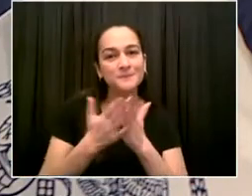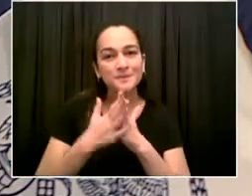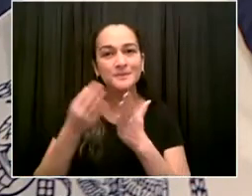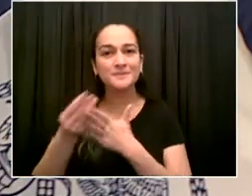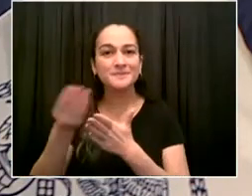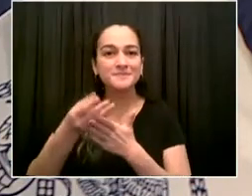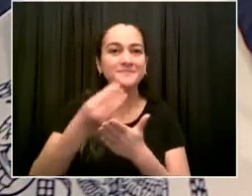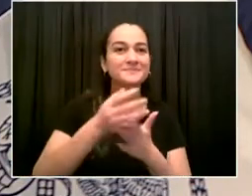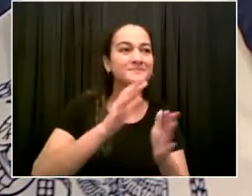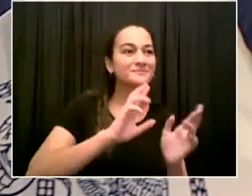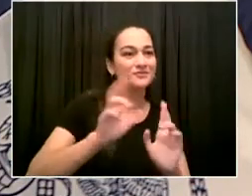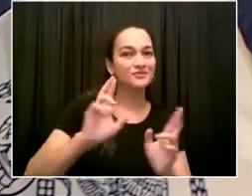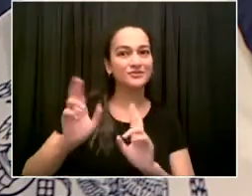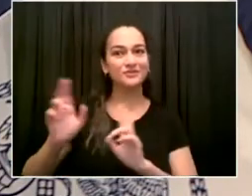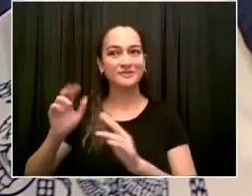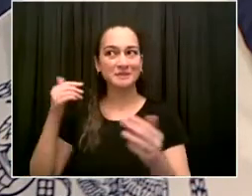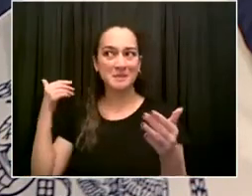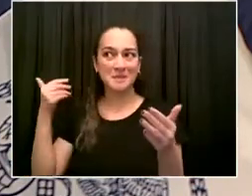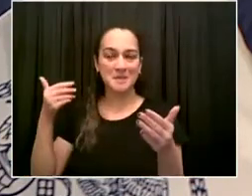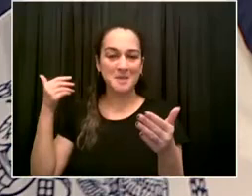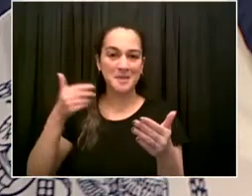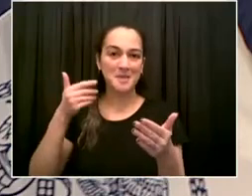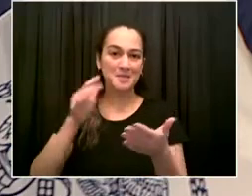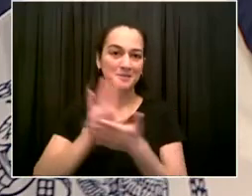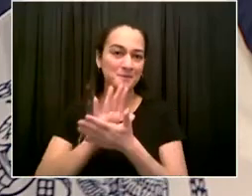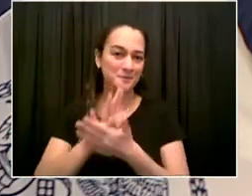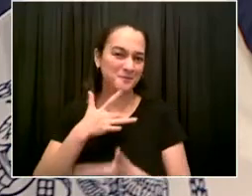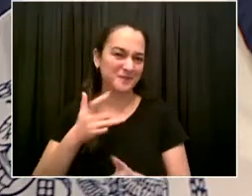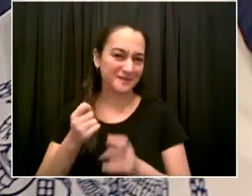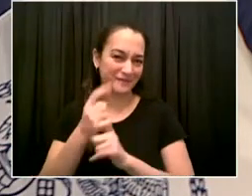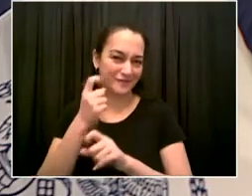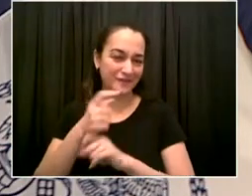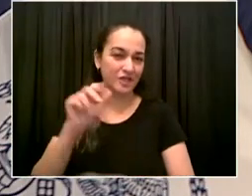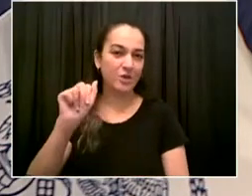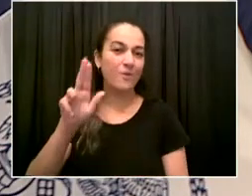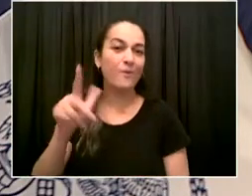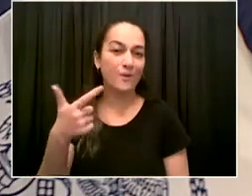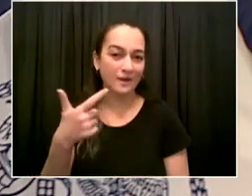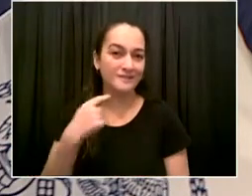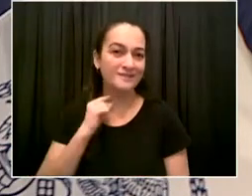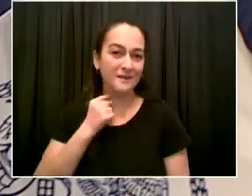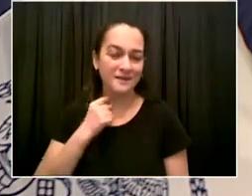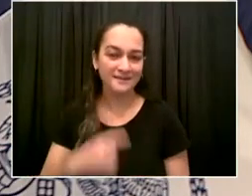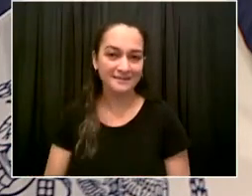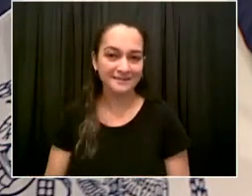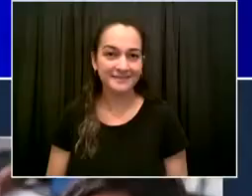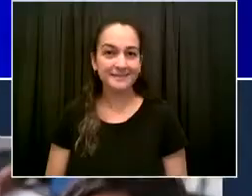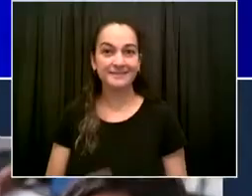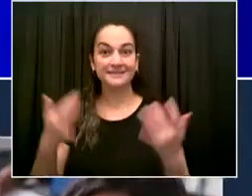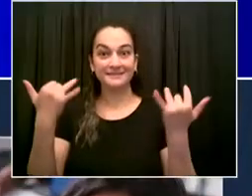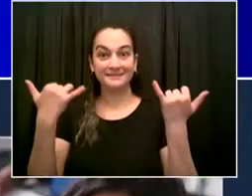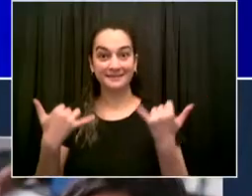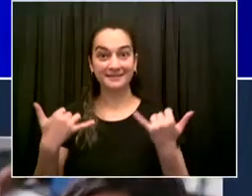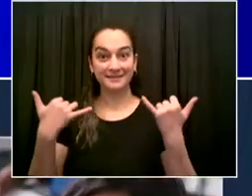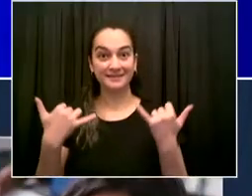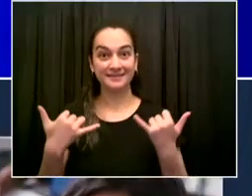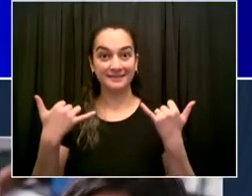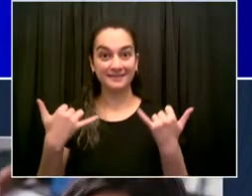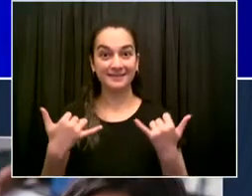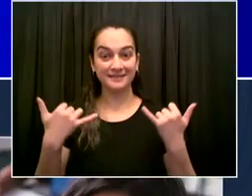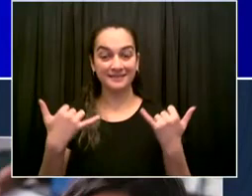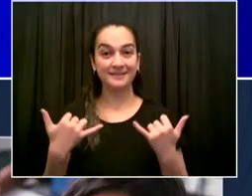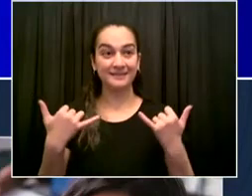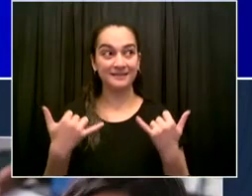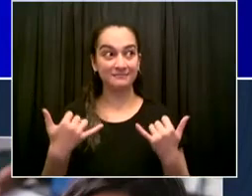now we want to take this moment and do an intensive effort over the next month to get our kids vaccinated. So back to